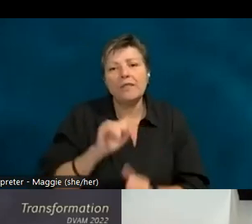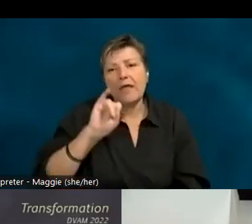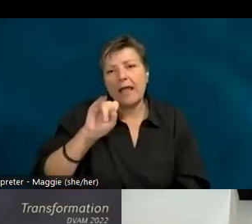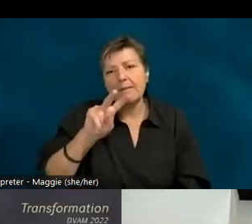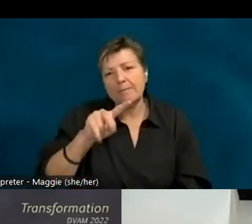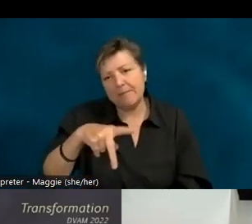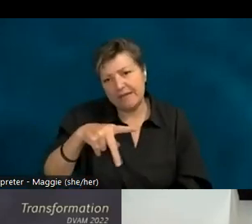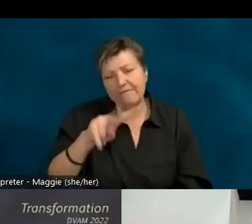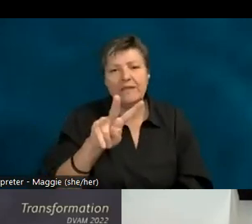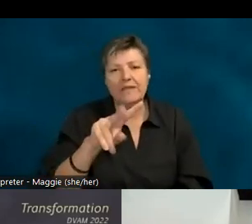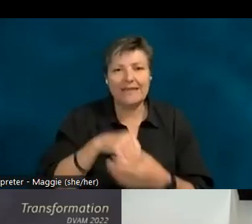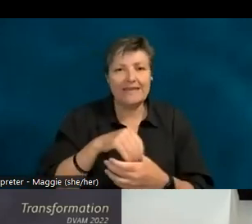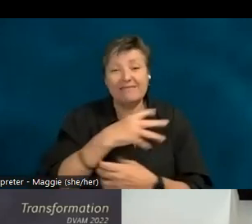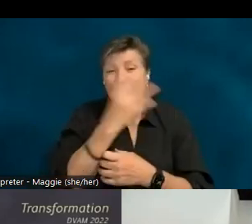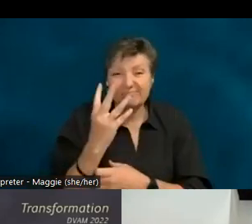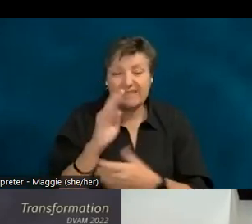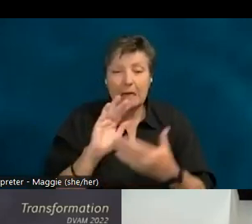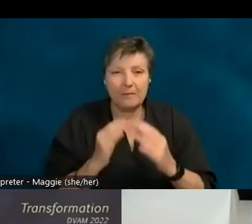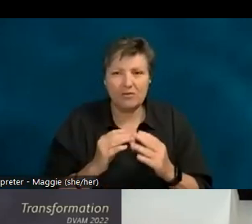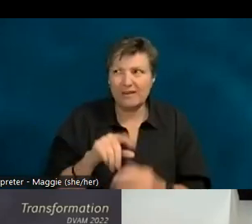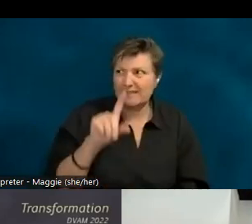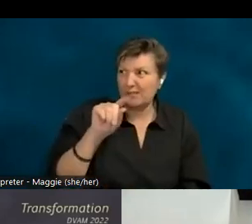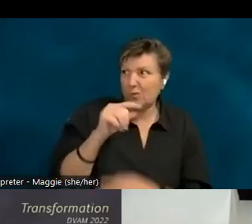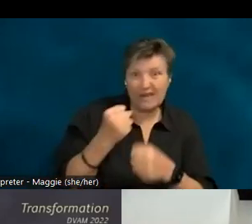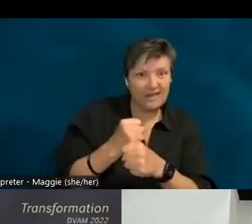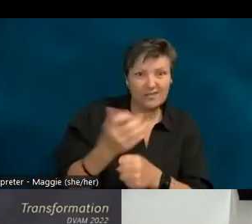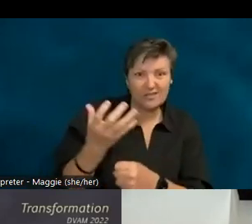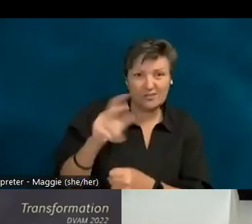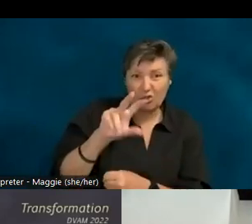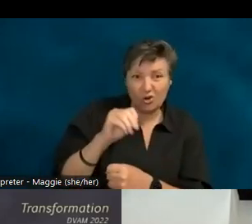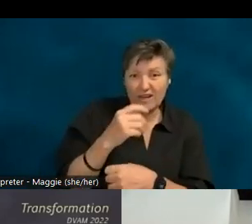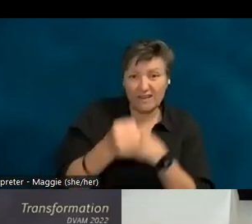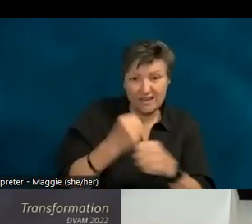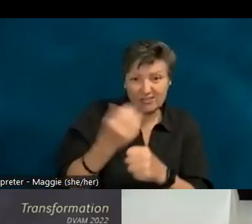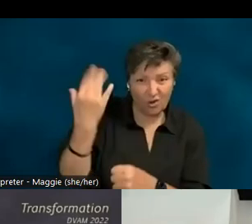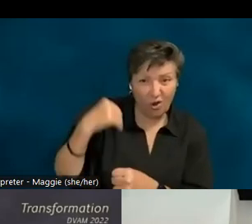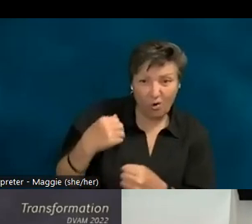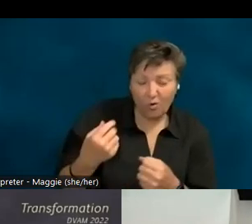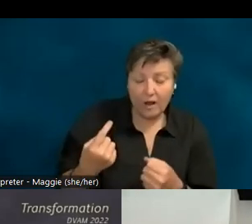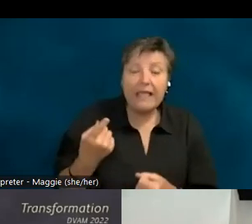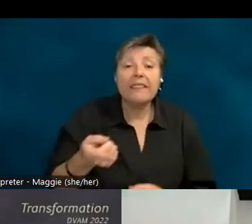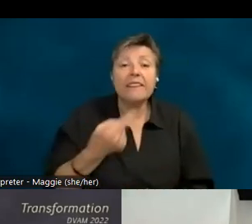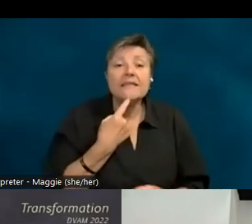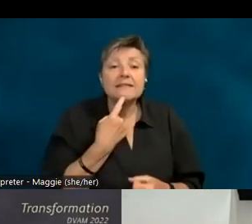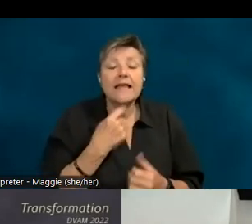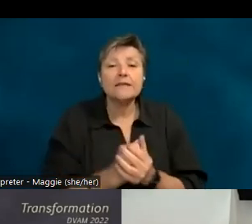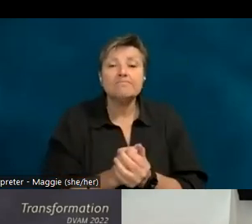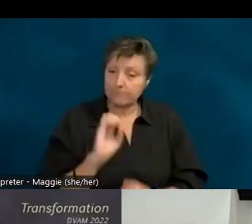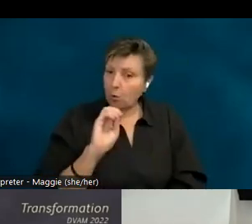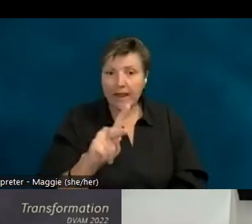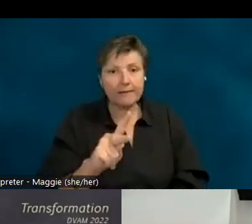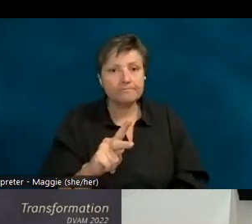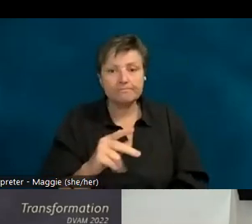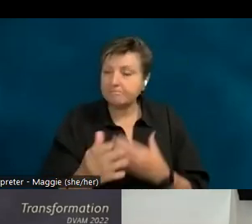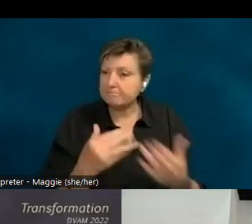community, because this is 20 years ago, 30 years ago. They said, okay, so even if you're